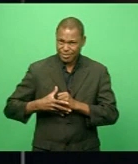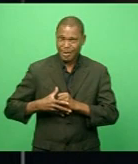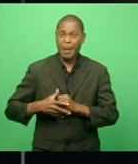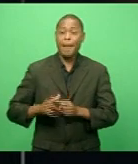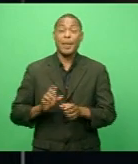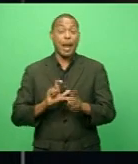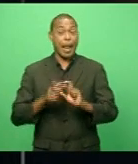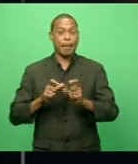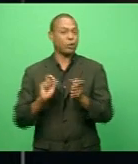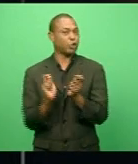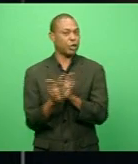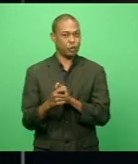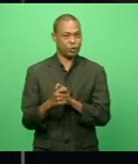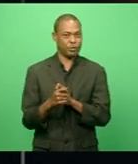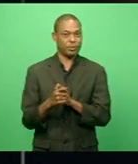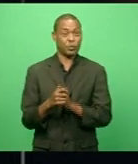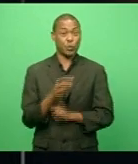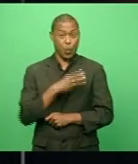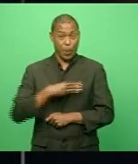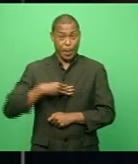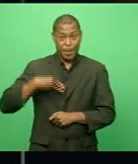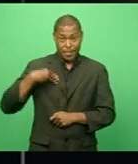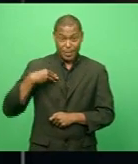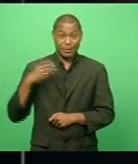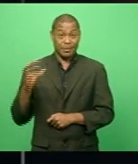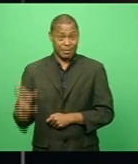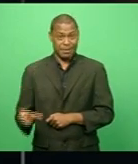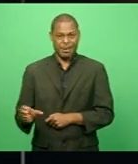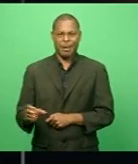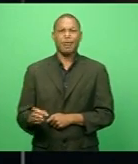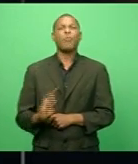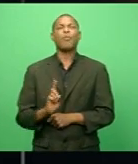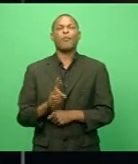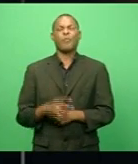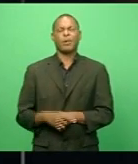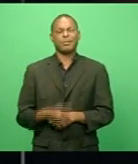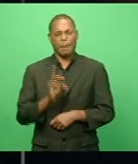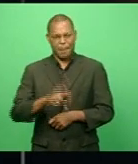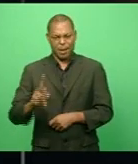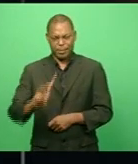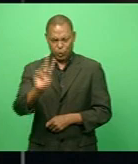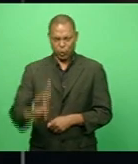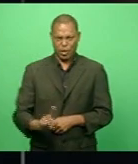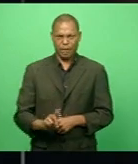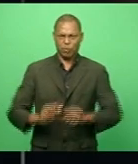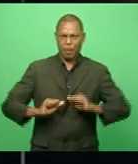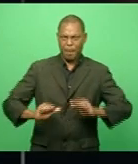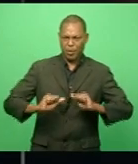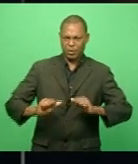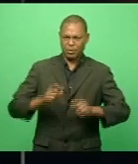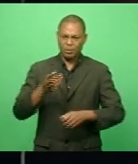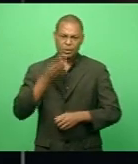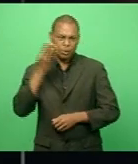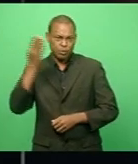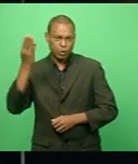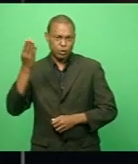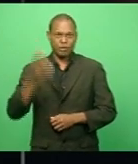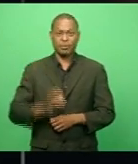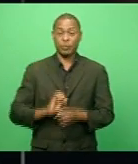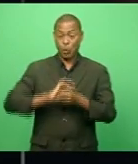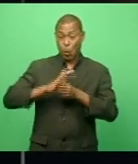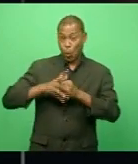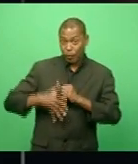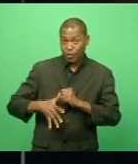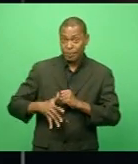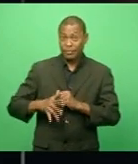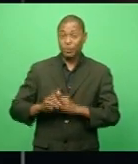change. Minister Semi Coroila-Visau highlighted this in Parliament today while responding to the President's speech. Coroila-Visau says the impact of COVID-19